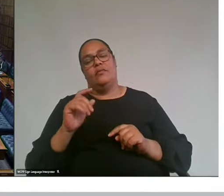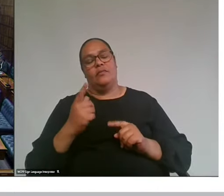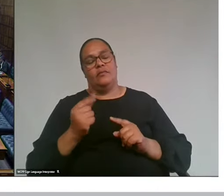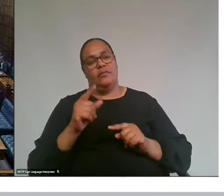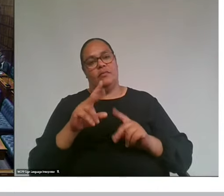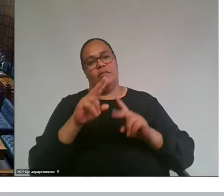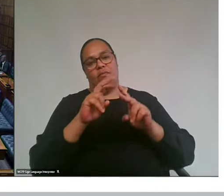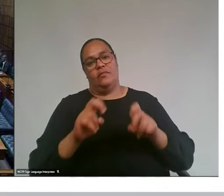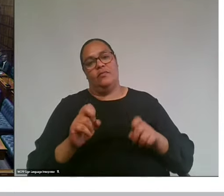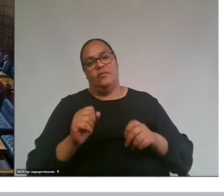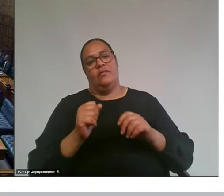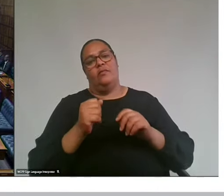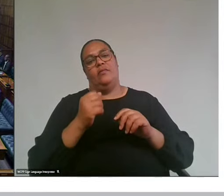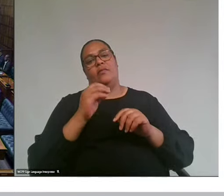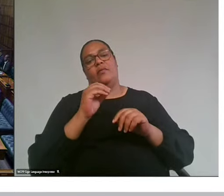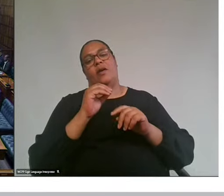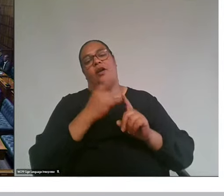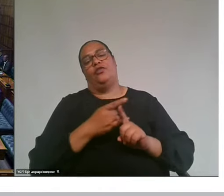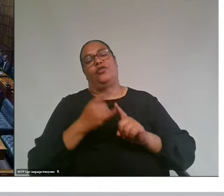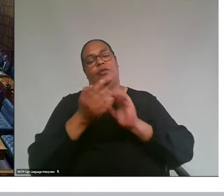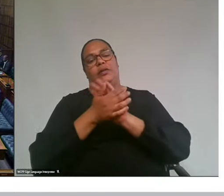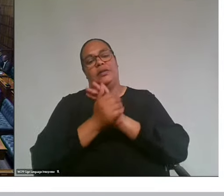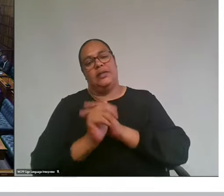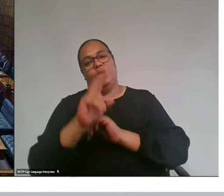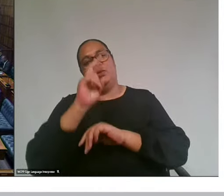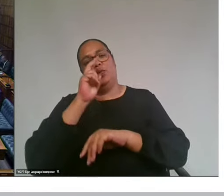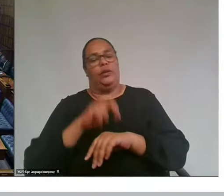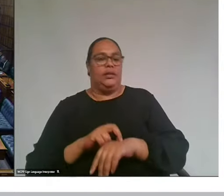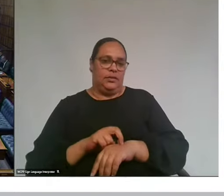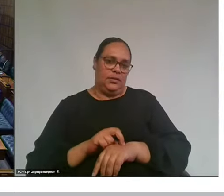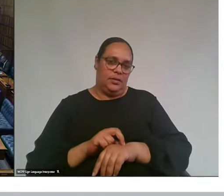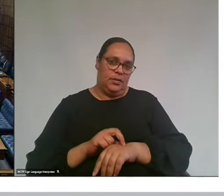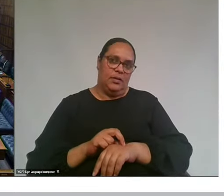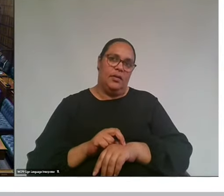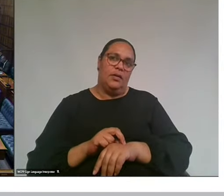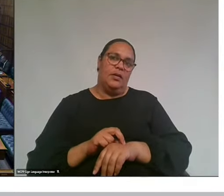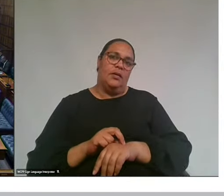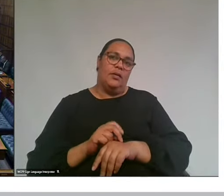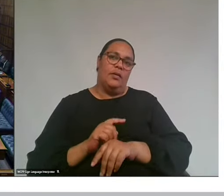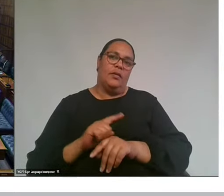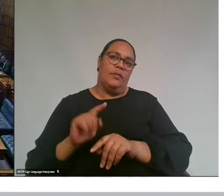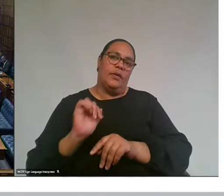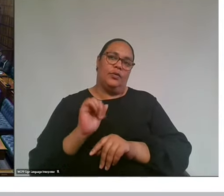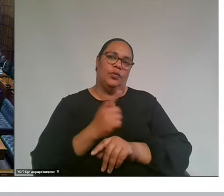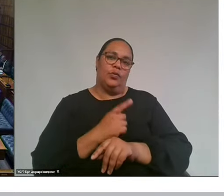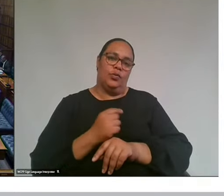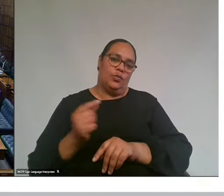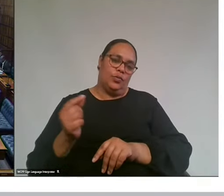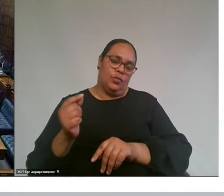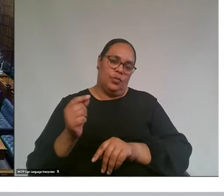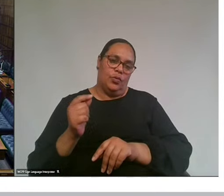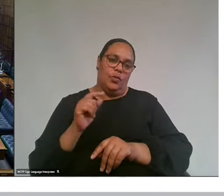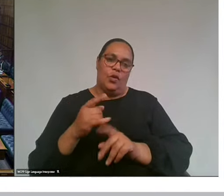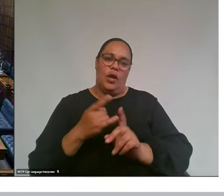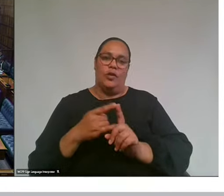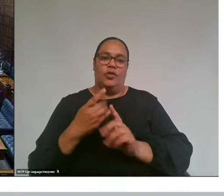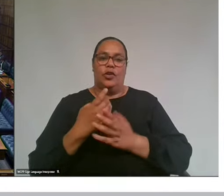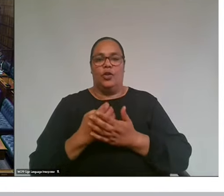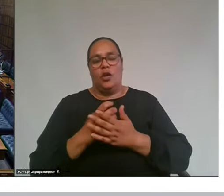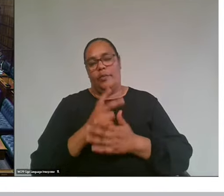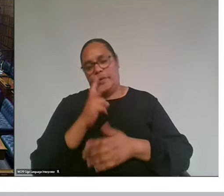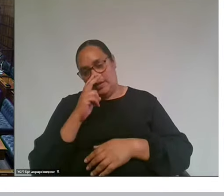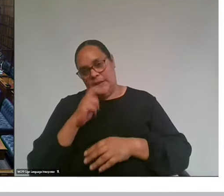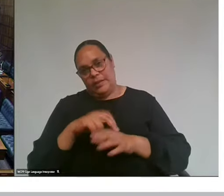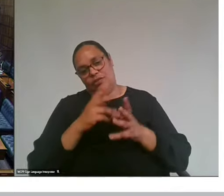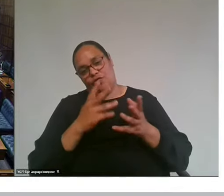hydrogen skills needs and they have produced a report that says the hydrogen economy needs